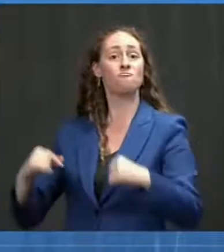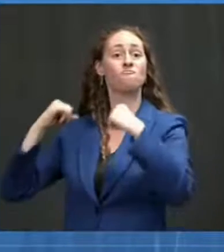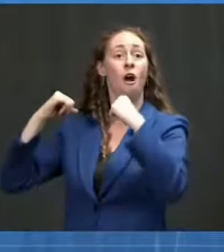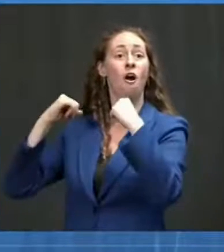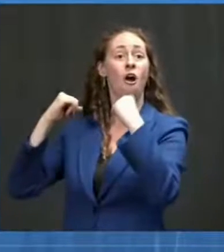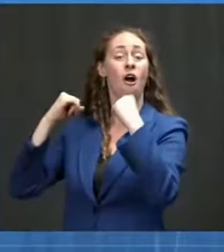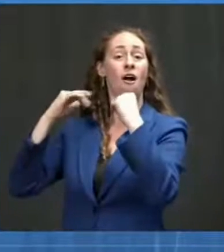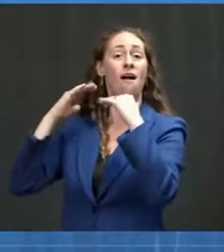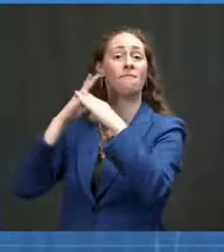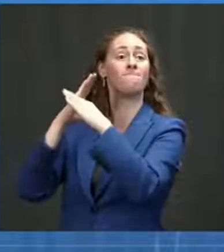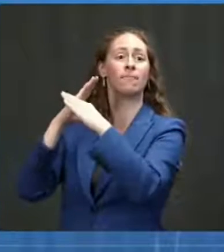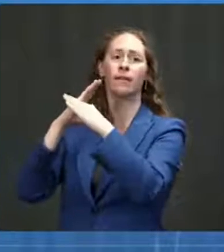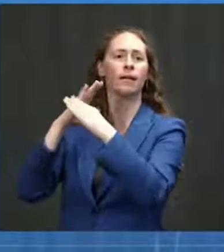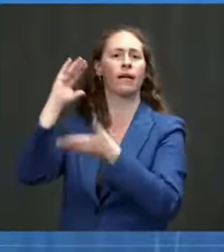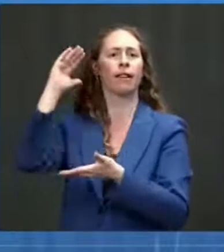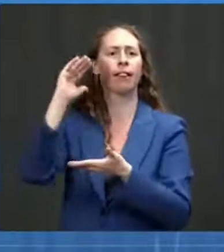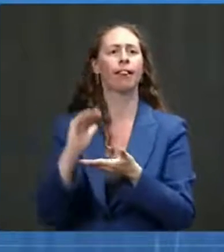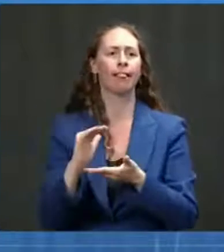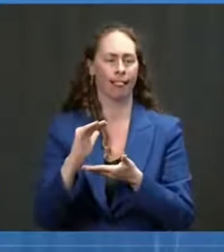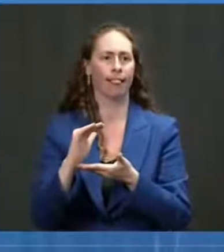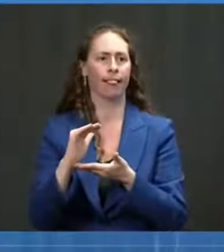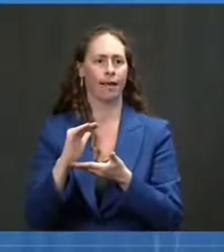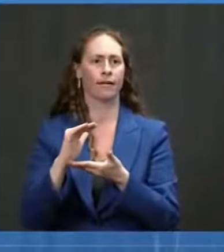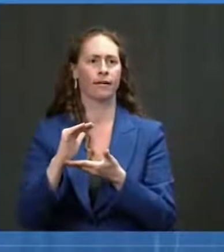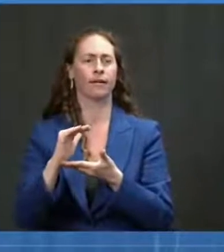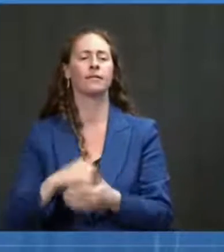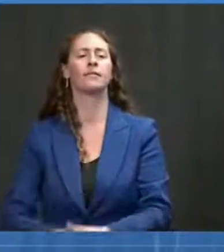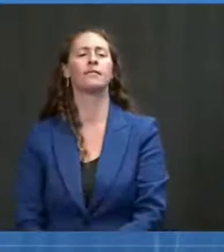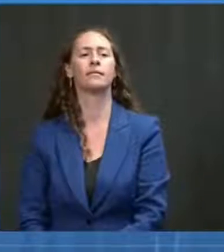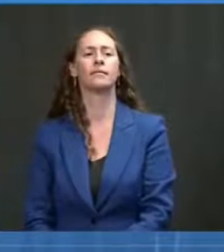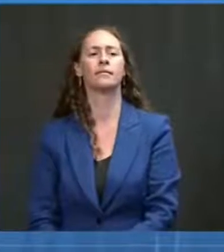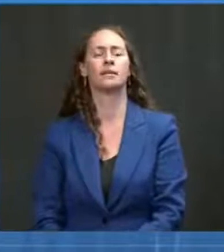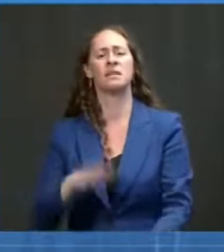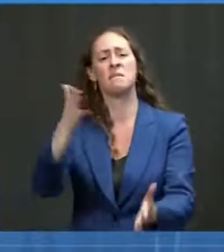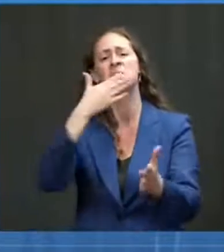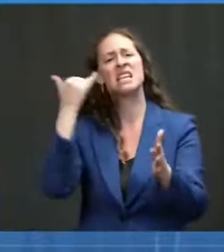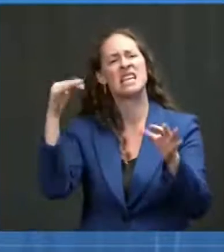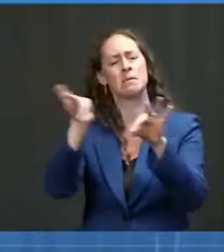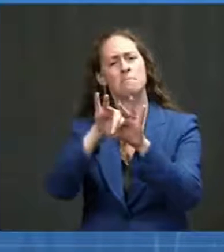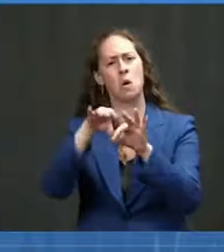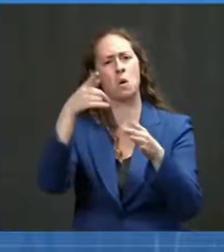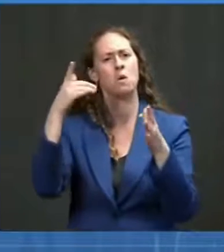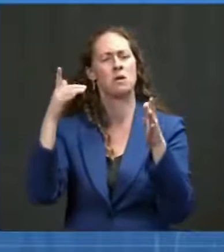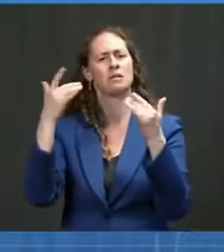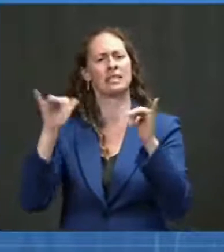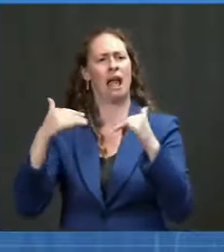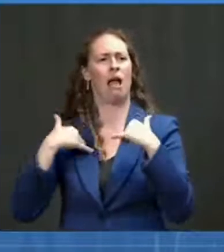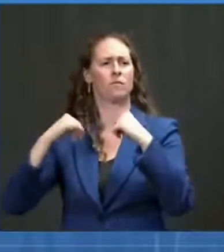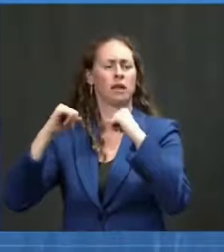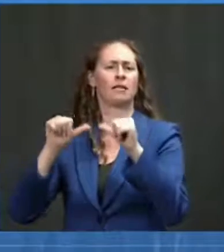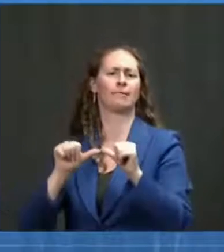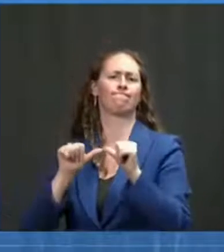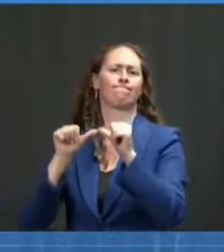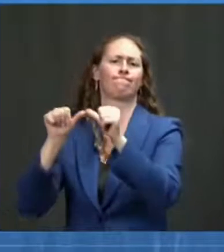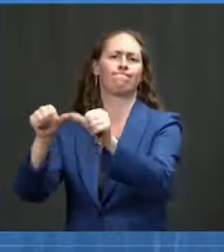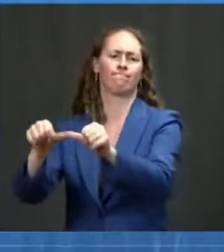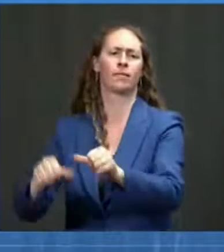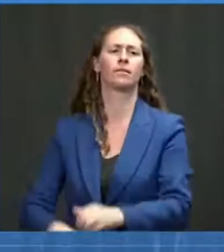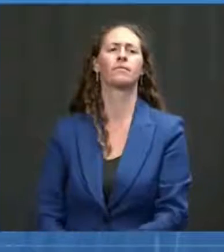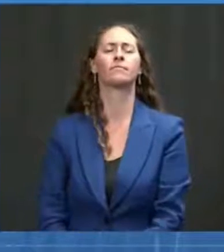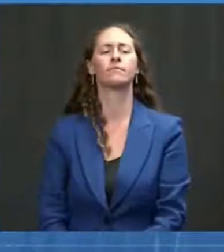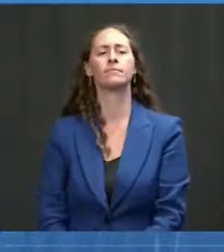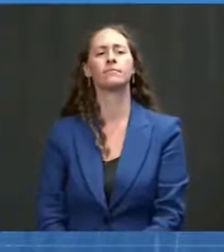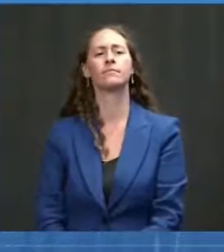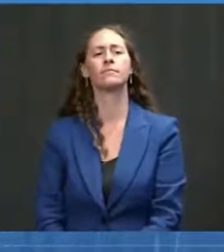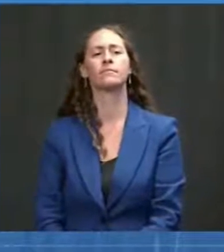high. And third, vaccine effectiveness is generally decreased against the Delta variant. So let's jump into